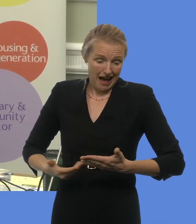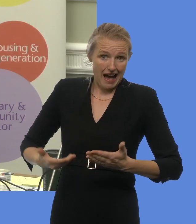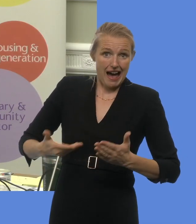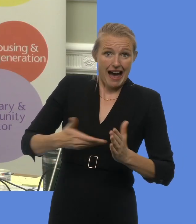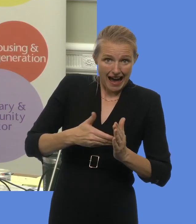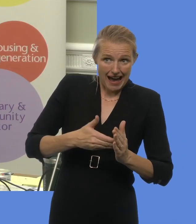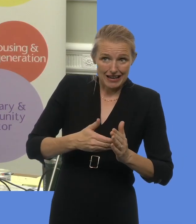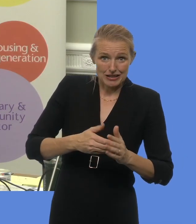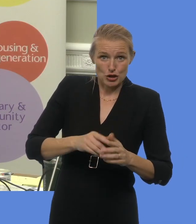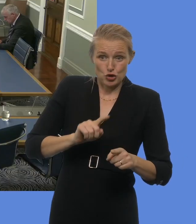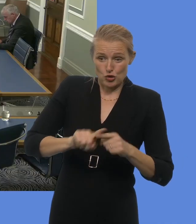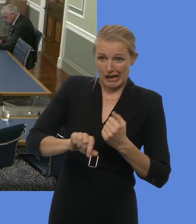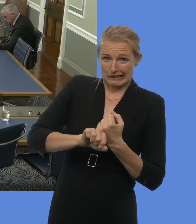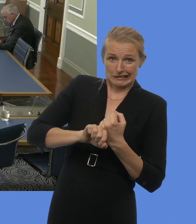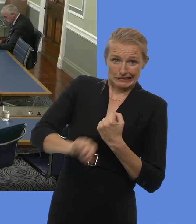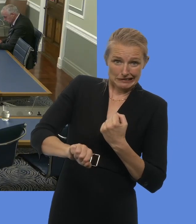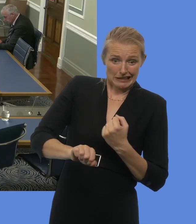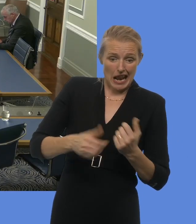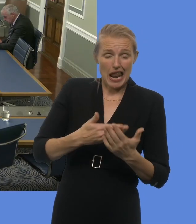Prevent language deprivation.